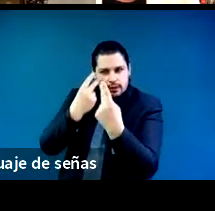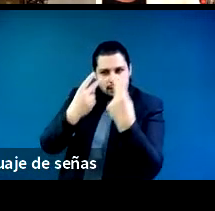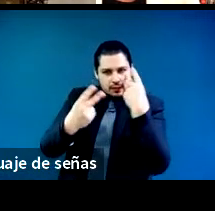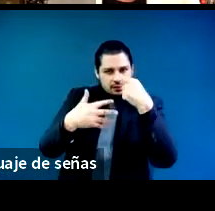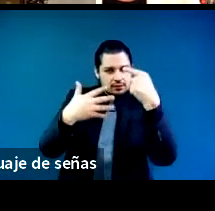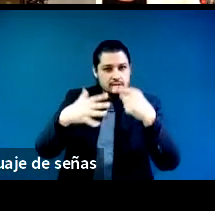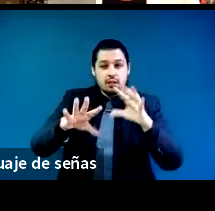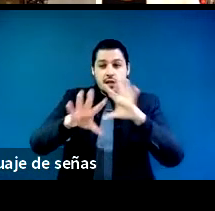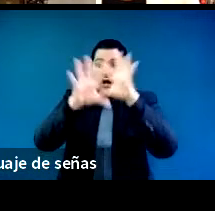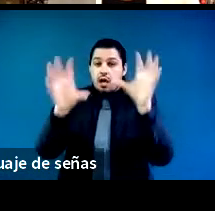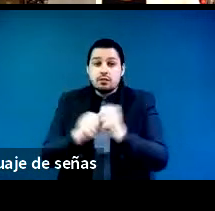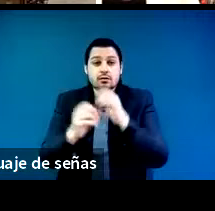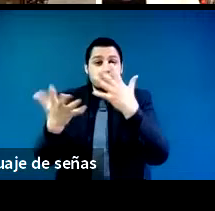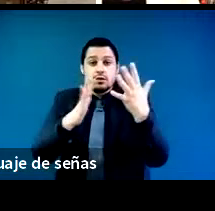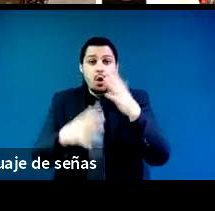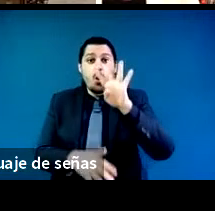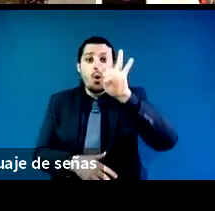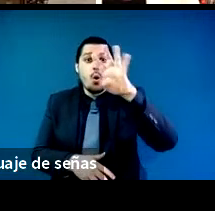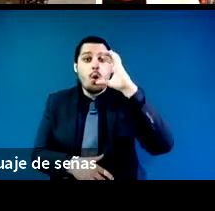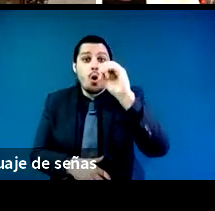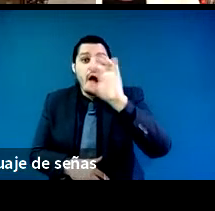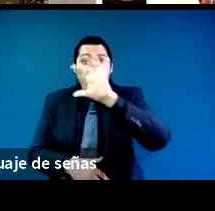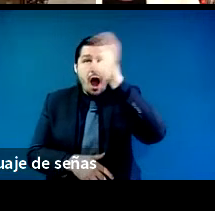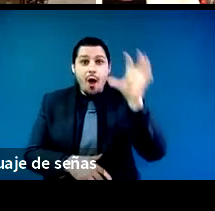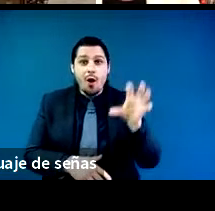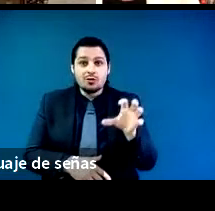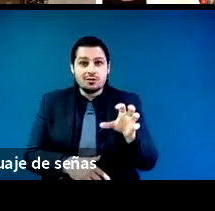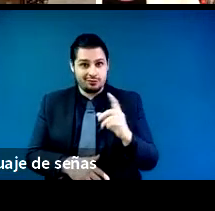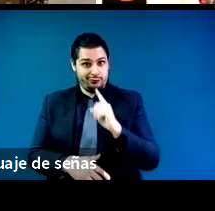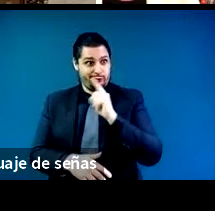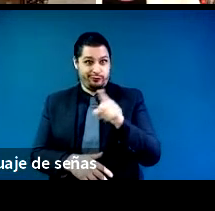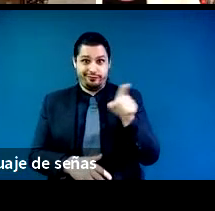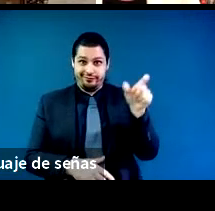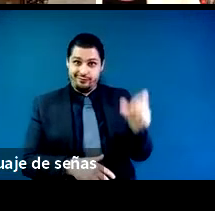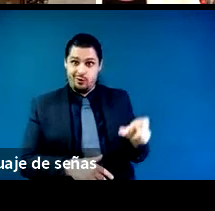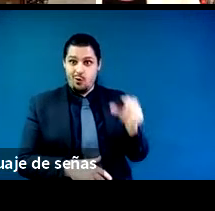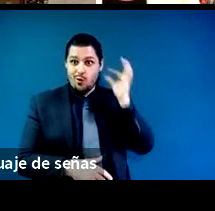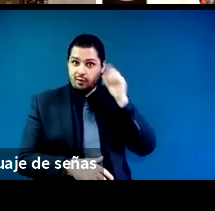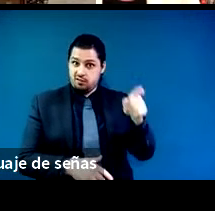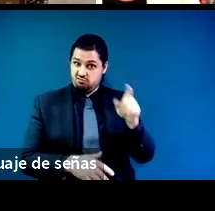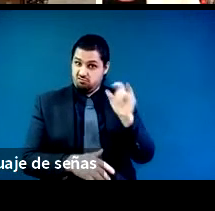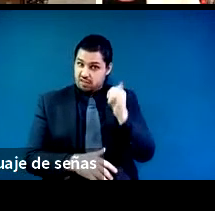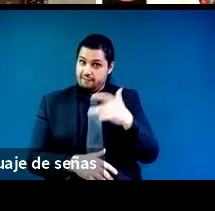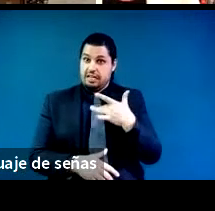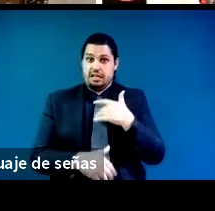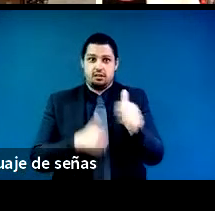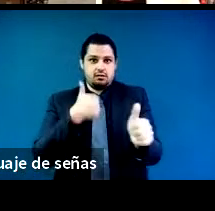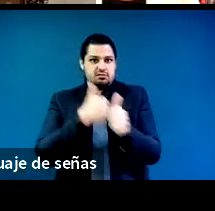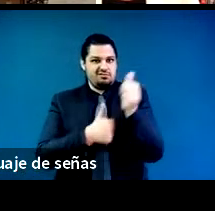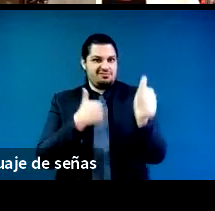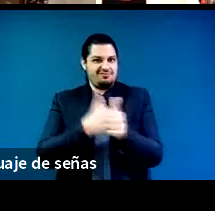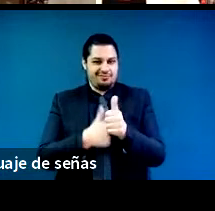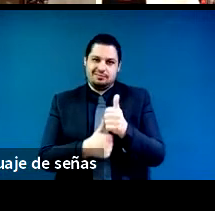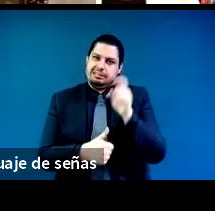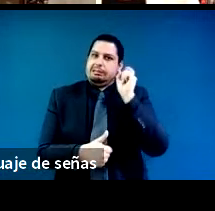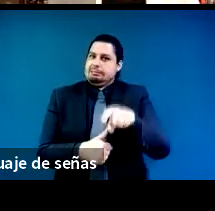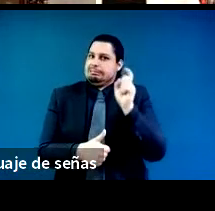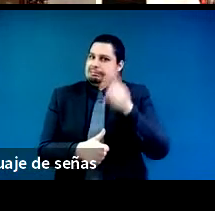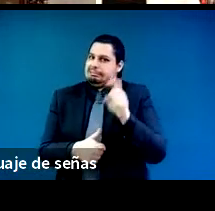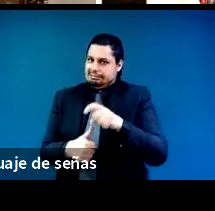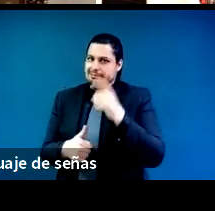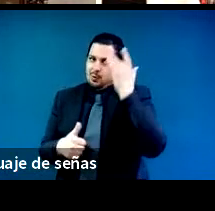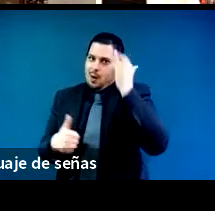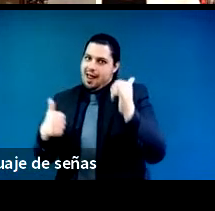link to the journalist registration resources. But essentially the big message I want to share is that for